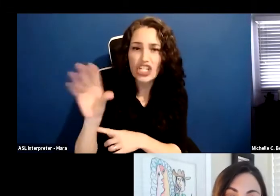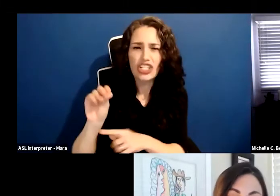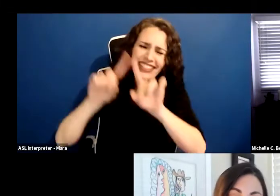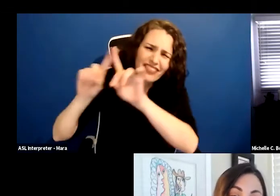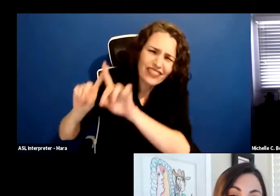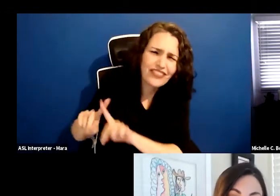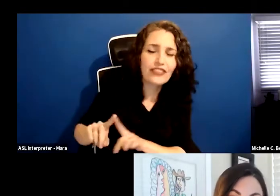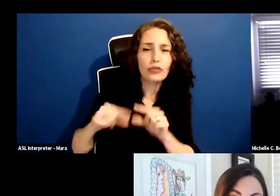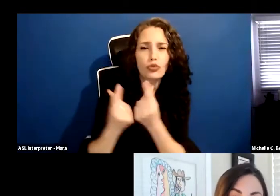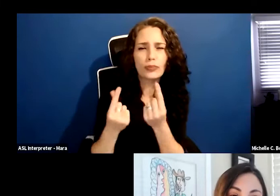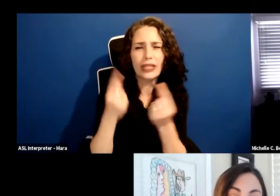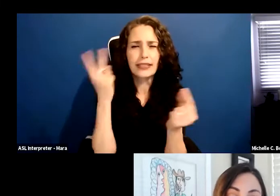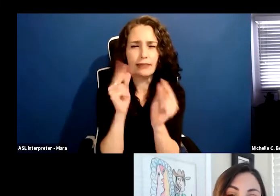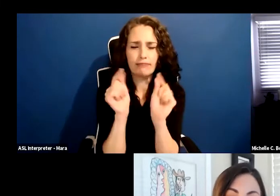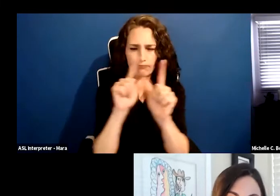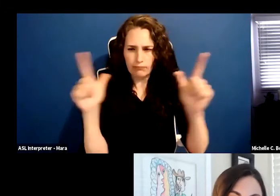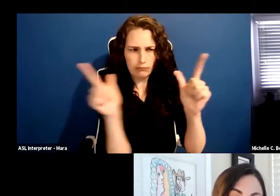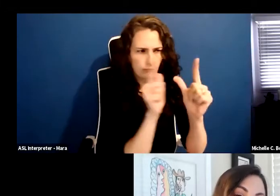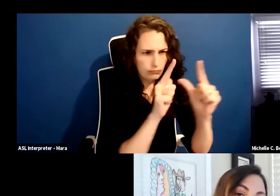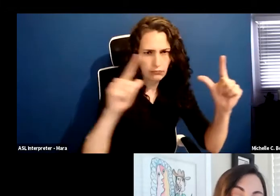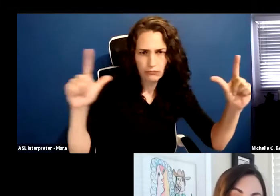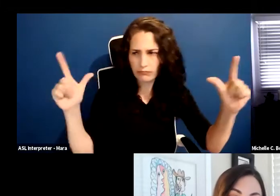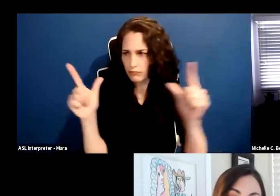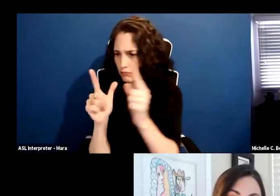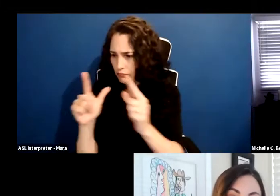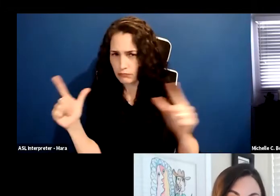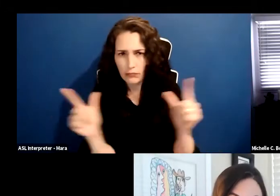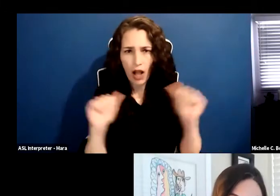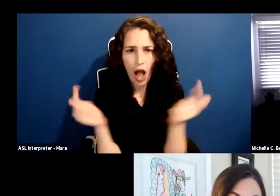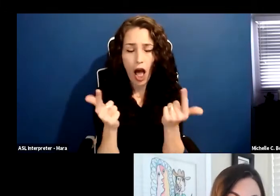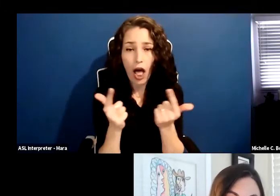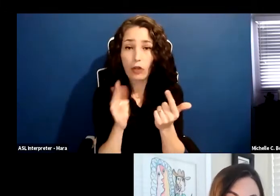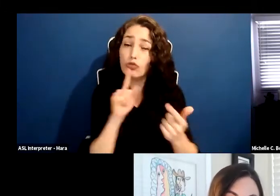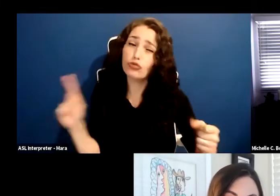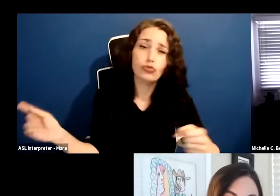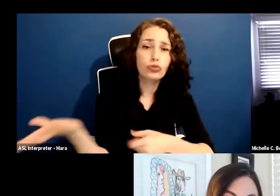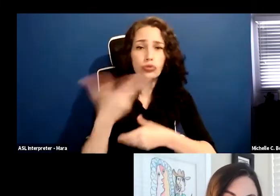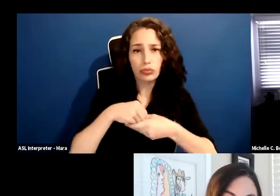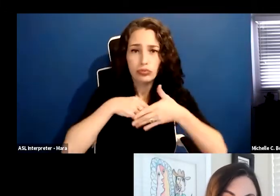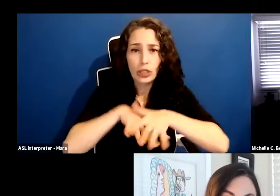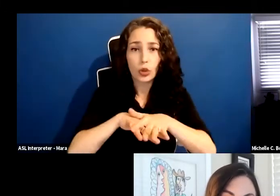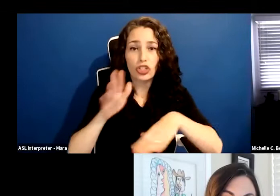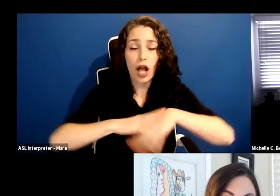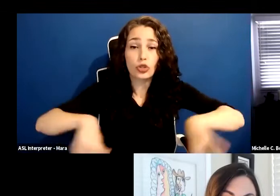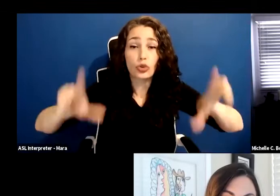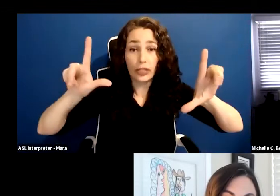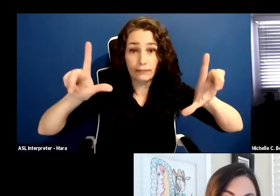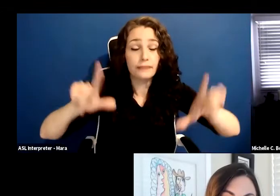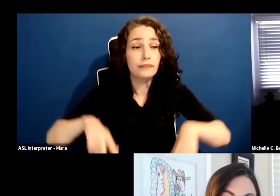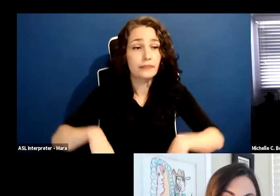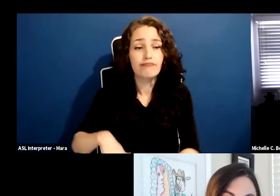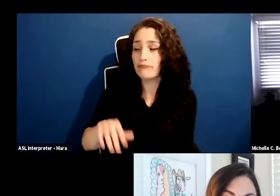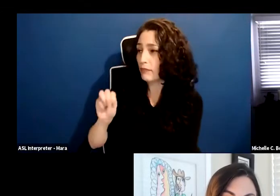get a really granular picture of what inclusion truly looks like on screen. Yeah, I took a look